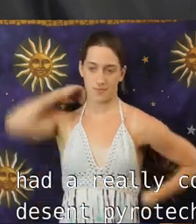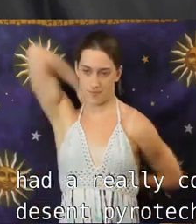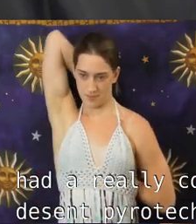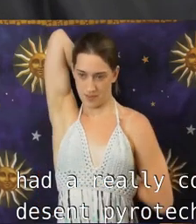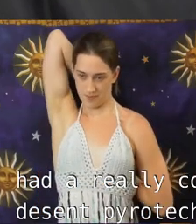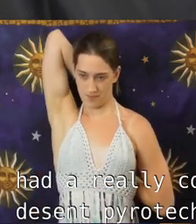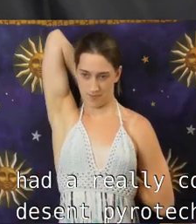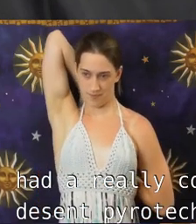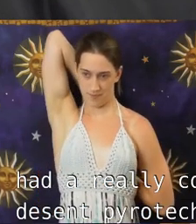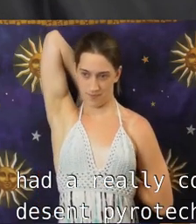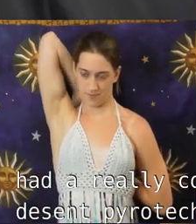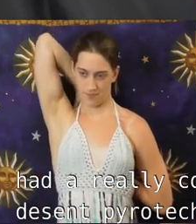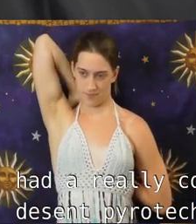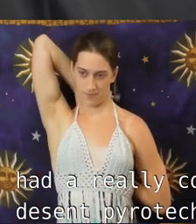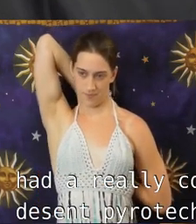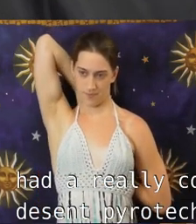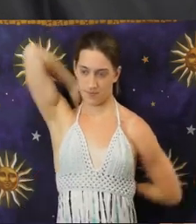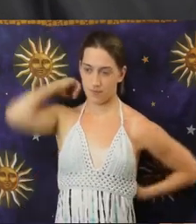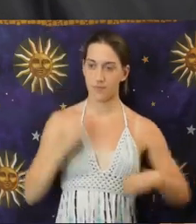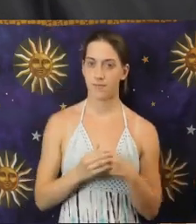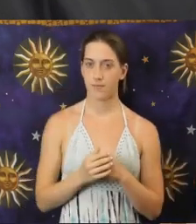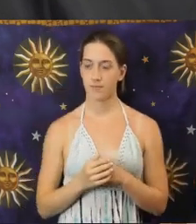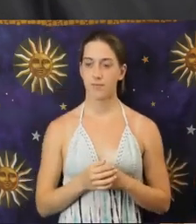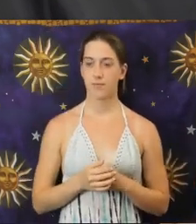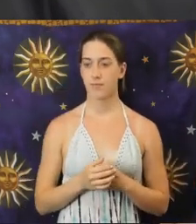had really decent pyrotechnics.